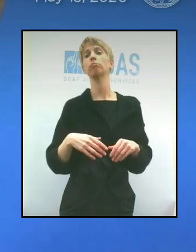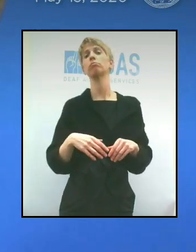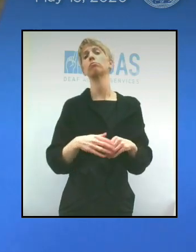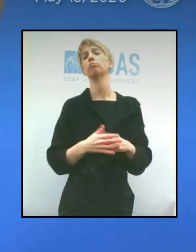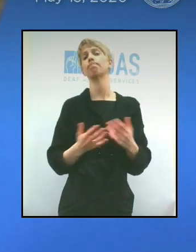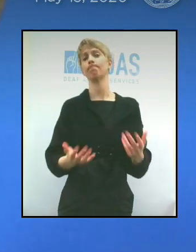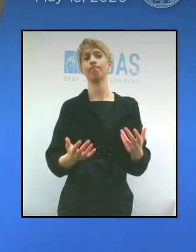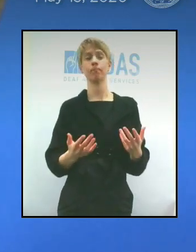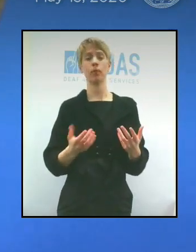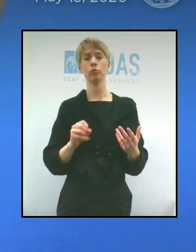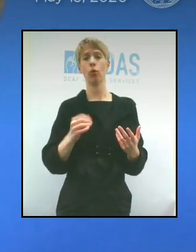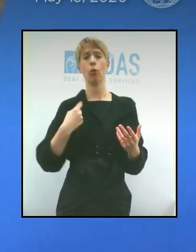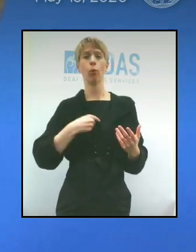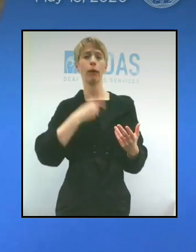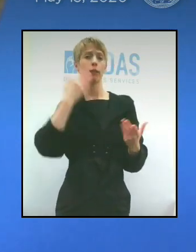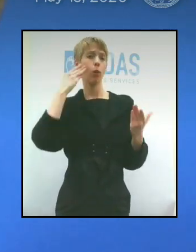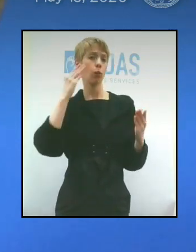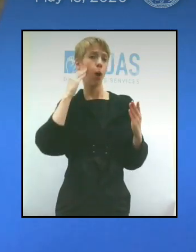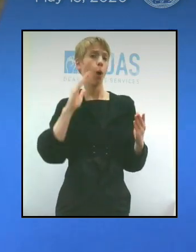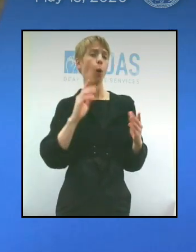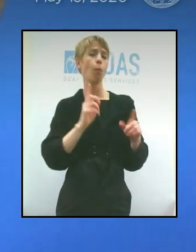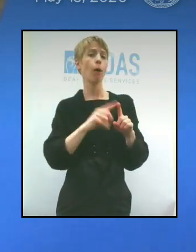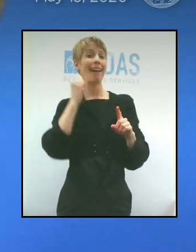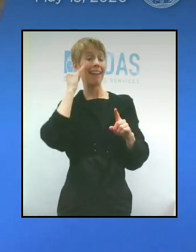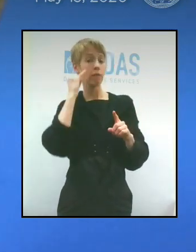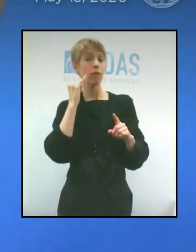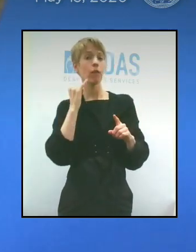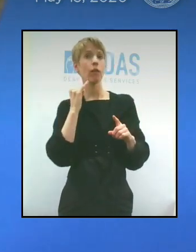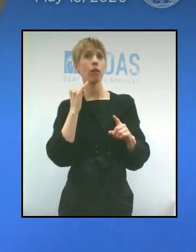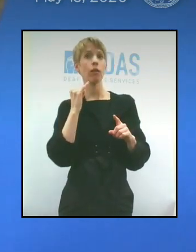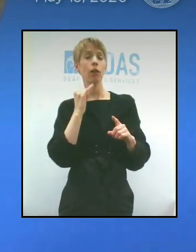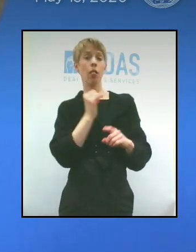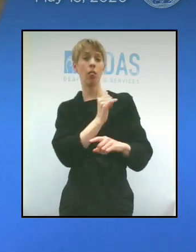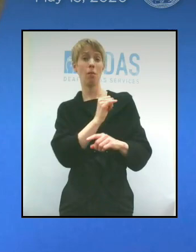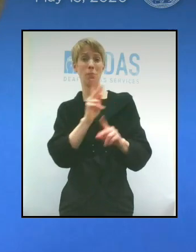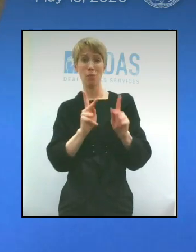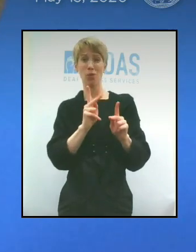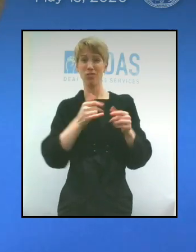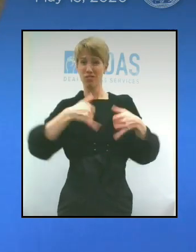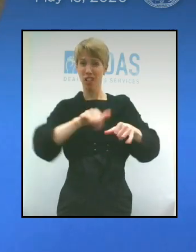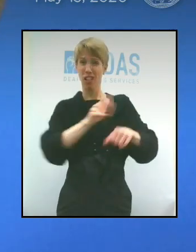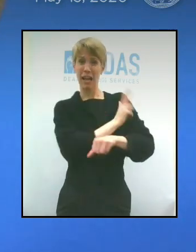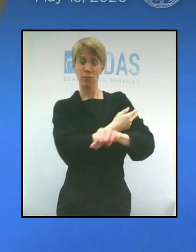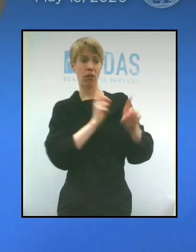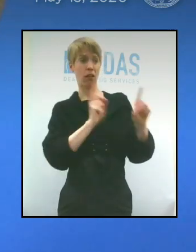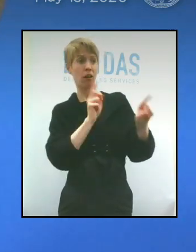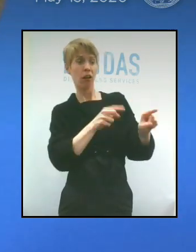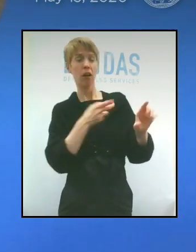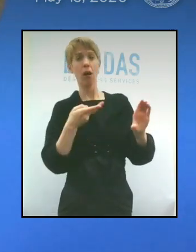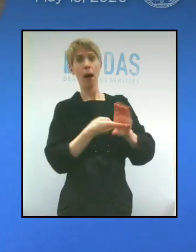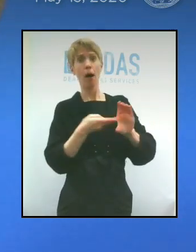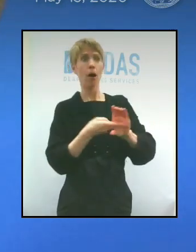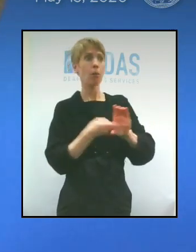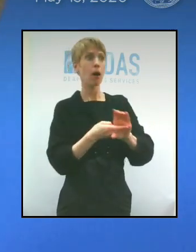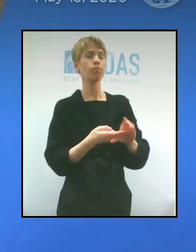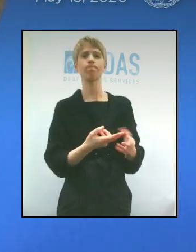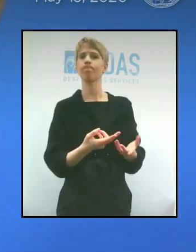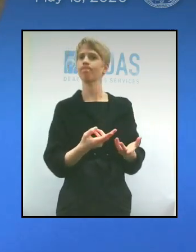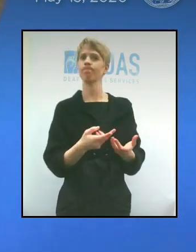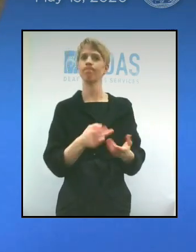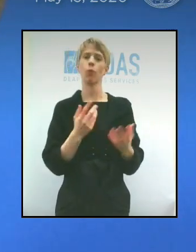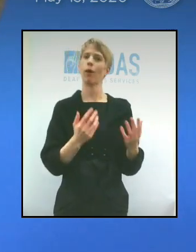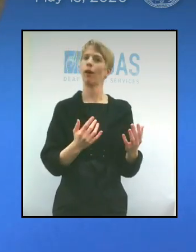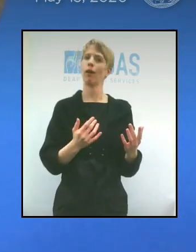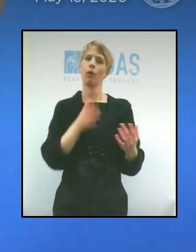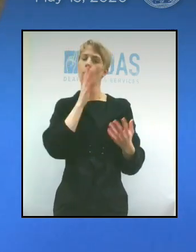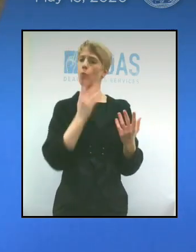to the number of hospitalizations continues to go up, we're not going to reopen. It's as simple as that. We got to go downwards, folks. We got to